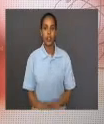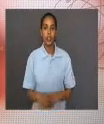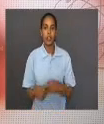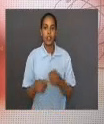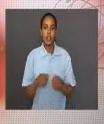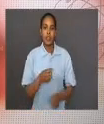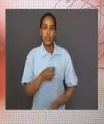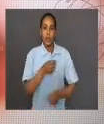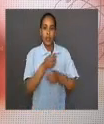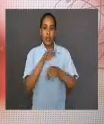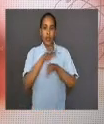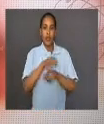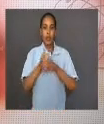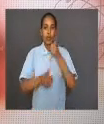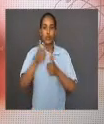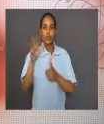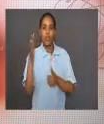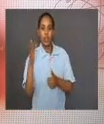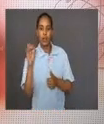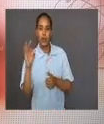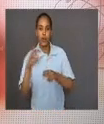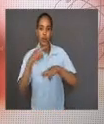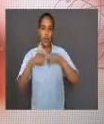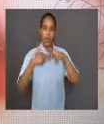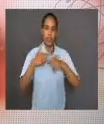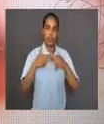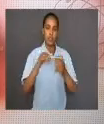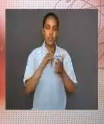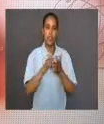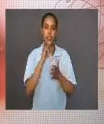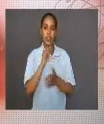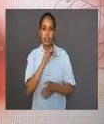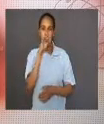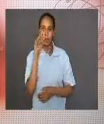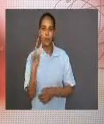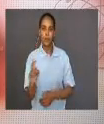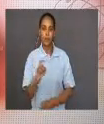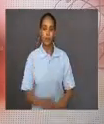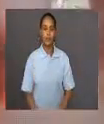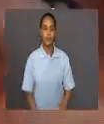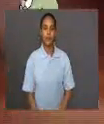depending on which type of reaction it is.